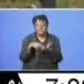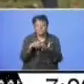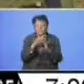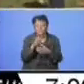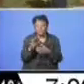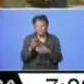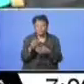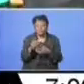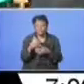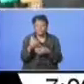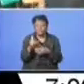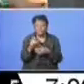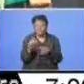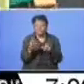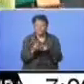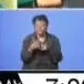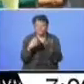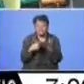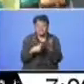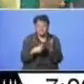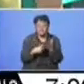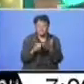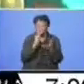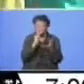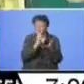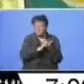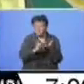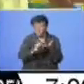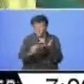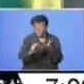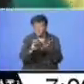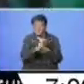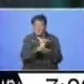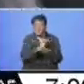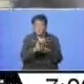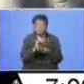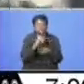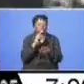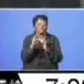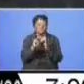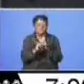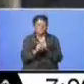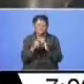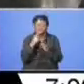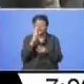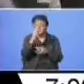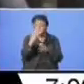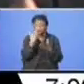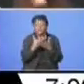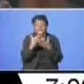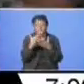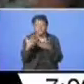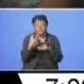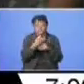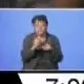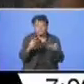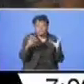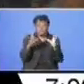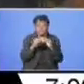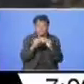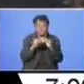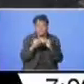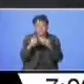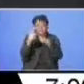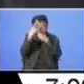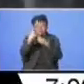unsigned industrial agreement. BUSAW President Dwayne Woods told our news team that the one good thing coming out of the meeting was the decision to return